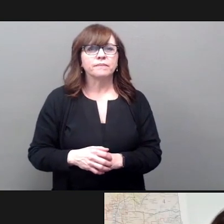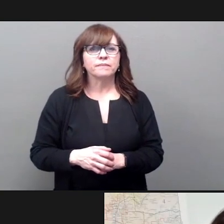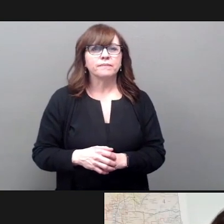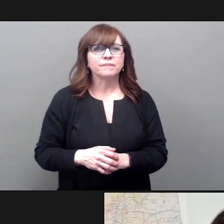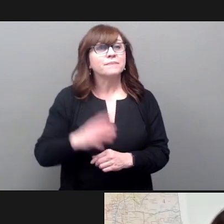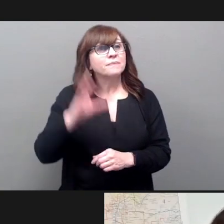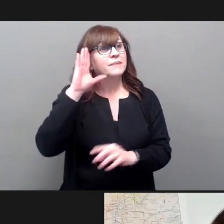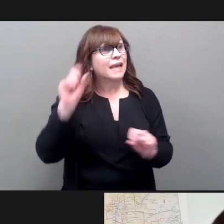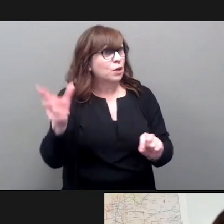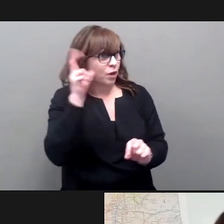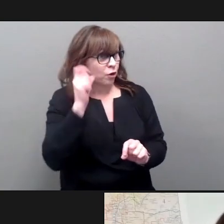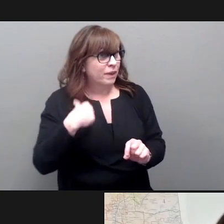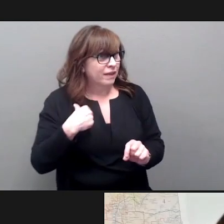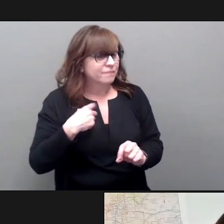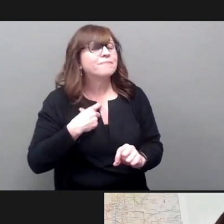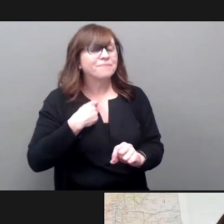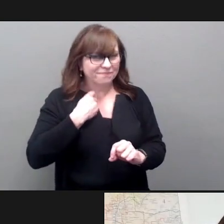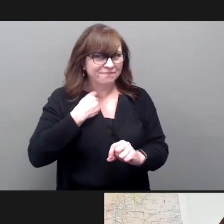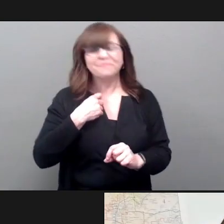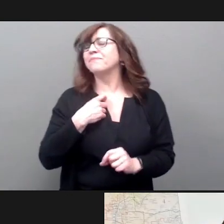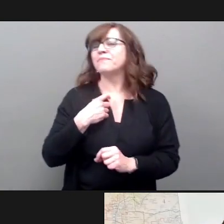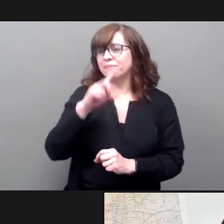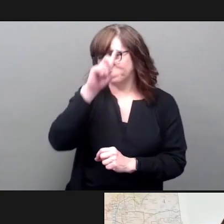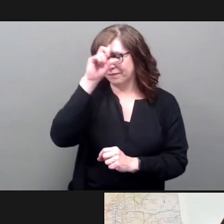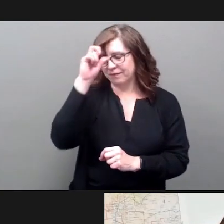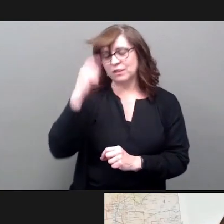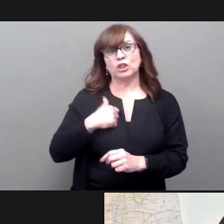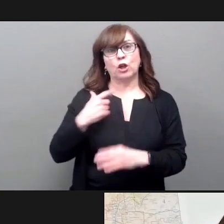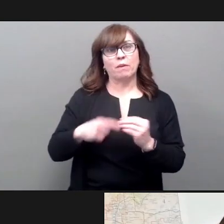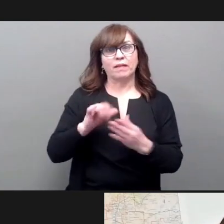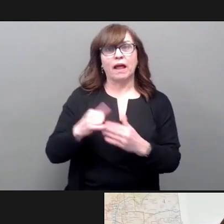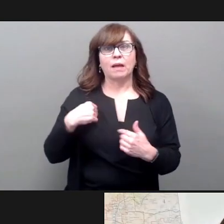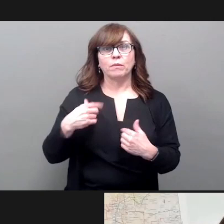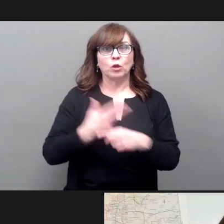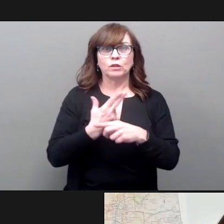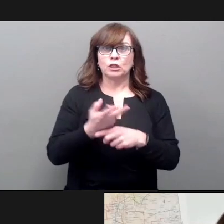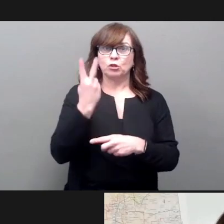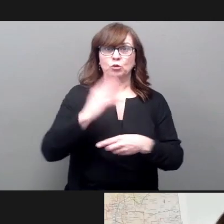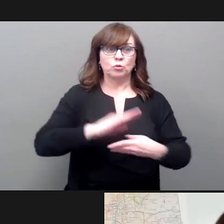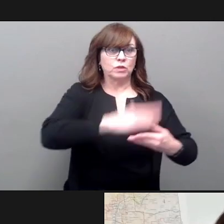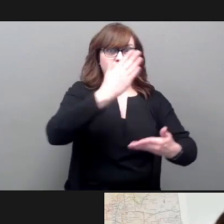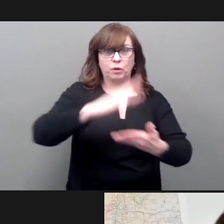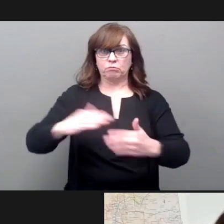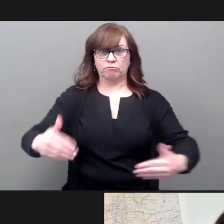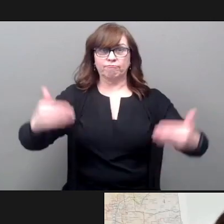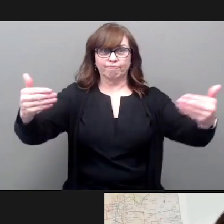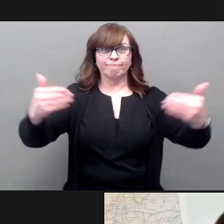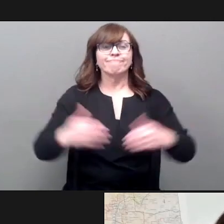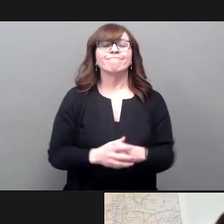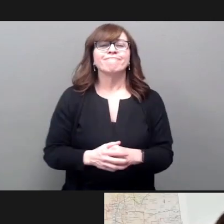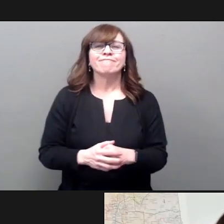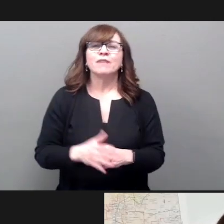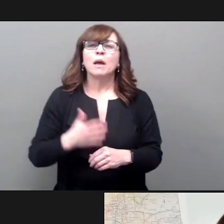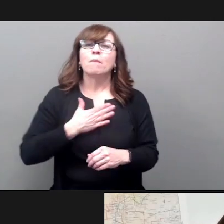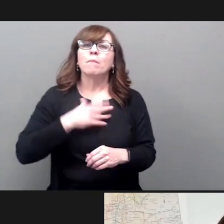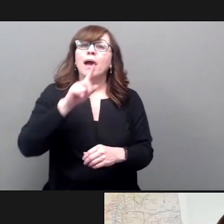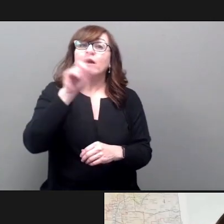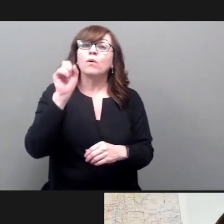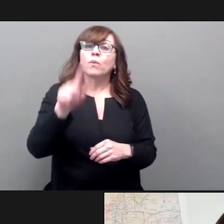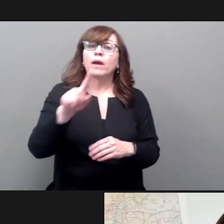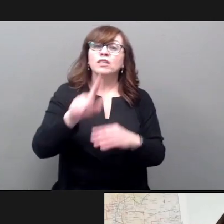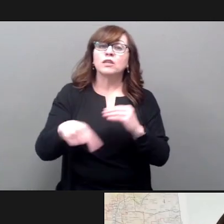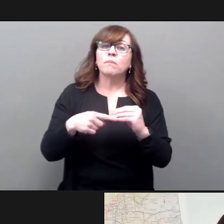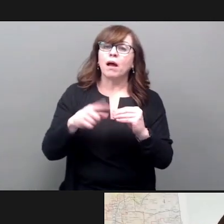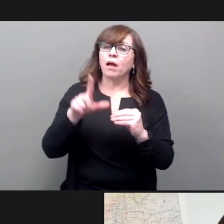Hi, can you guys hear me? Yes, Yes. we can. Okay, sorry about that. I'm on 2 computers. So my question is about the